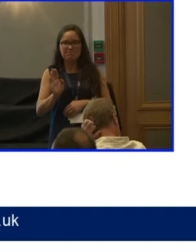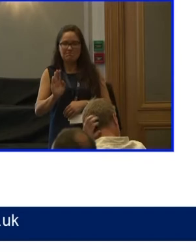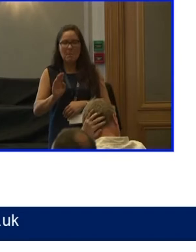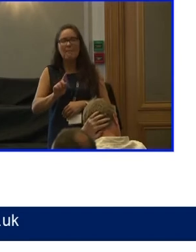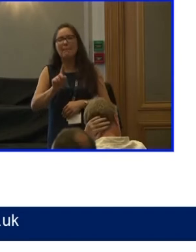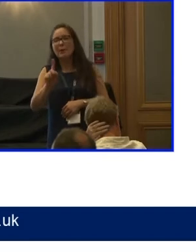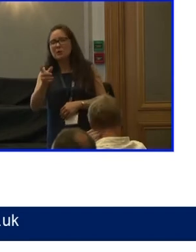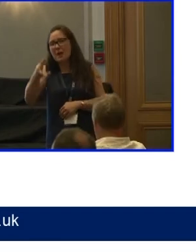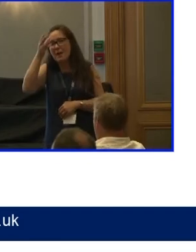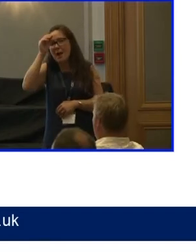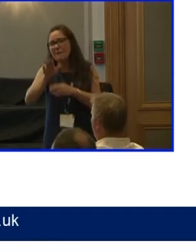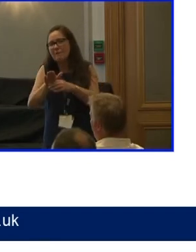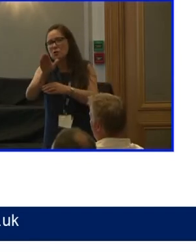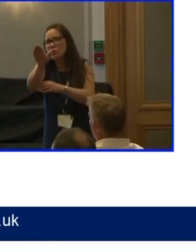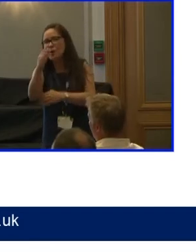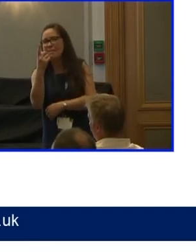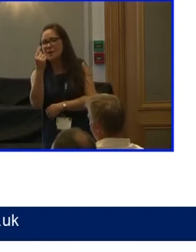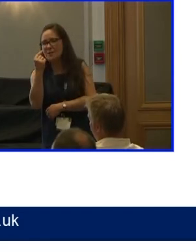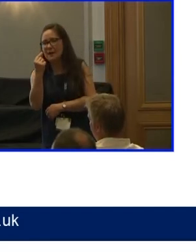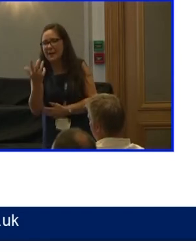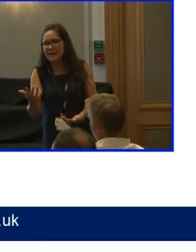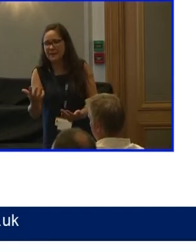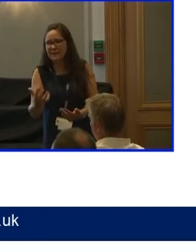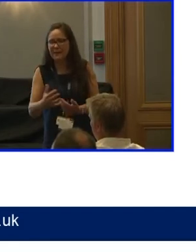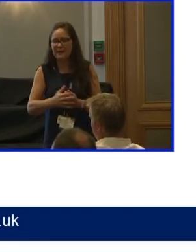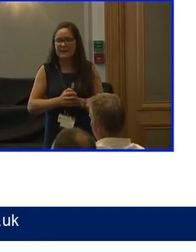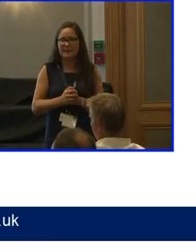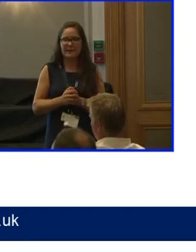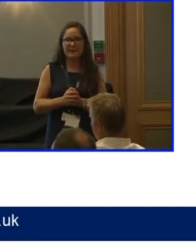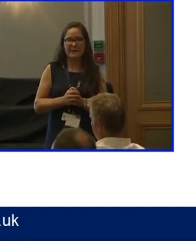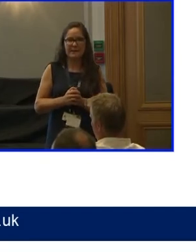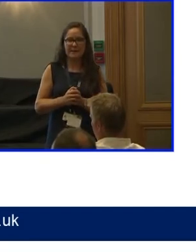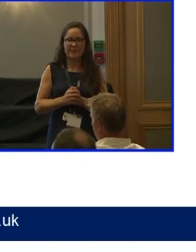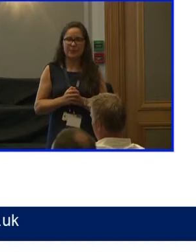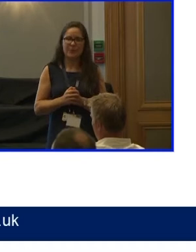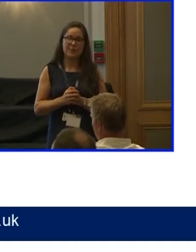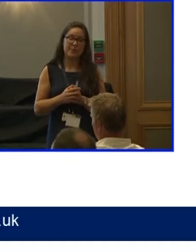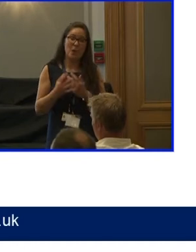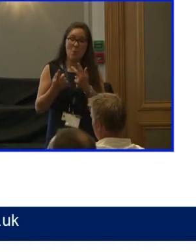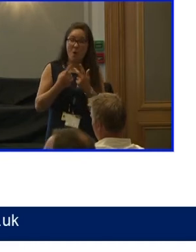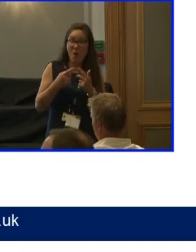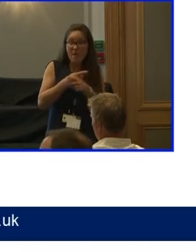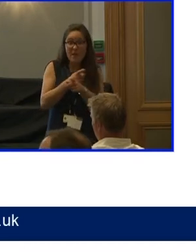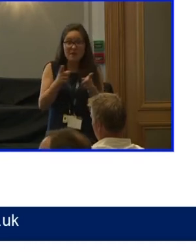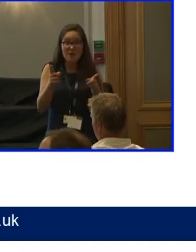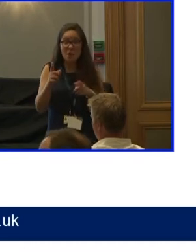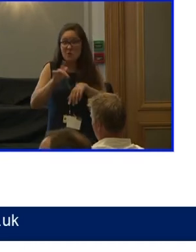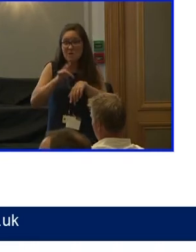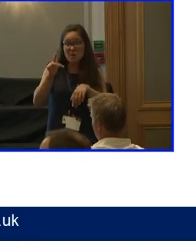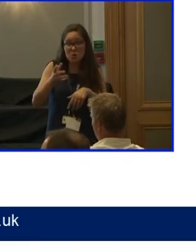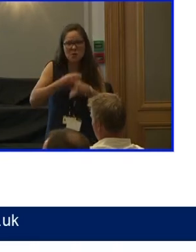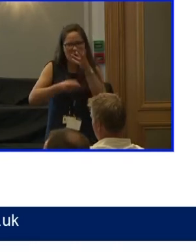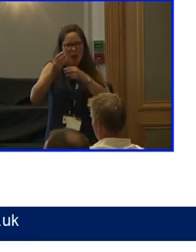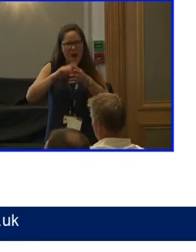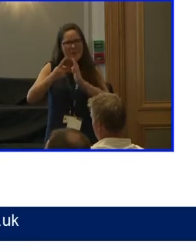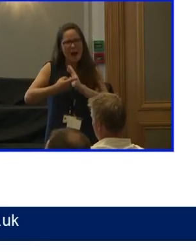is beneficial. For some people, again, it may help you to play a more active role within your healthcare. Some trials, depending on the trial,